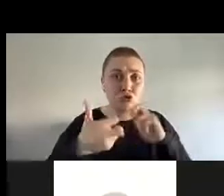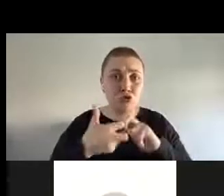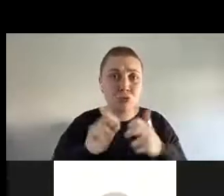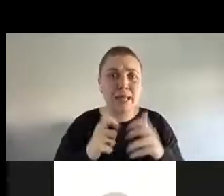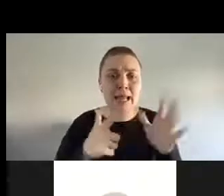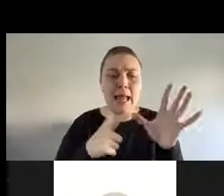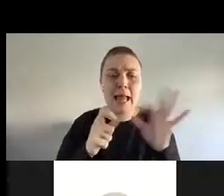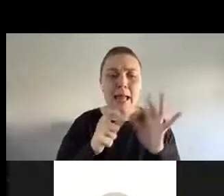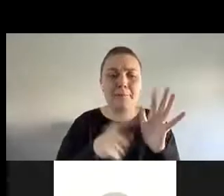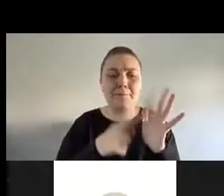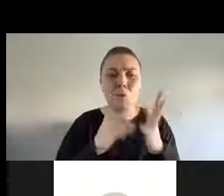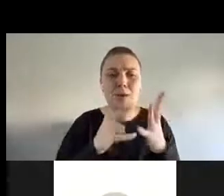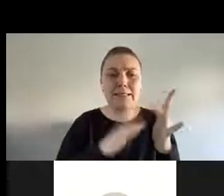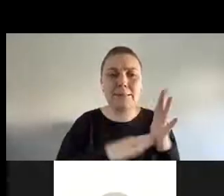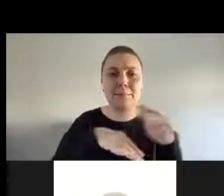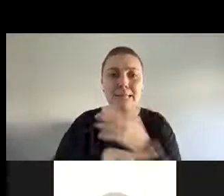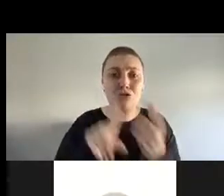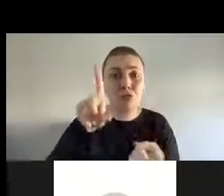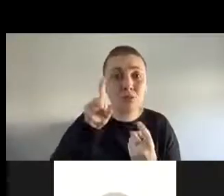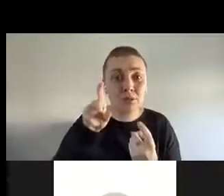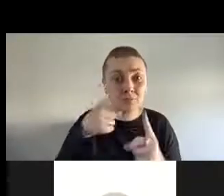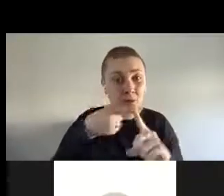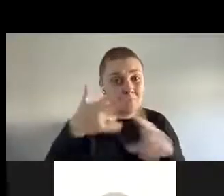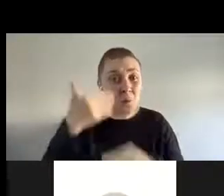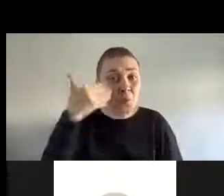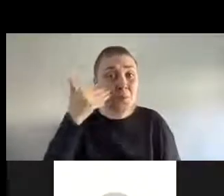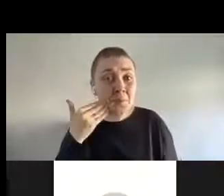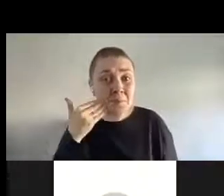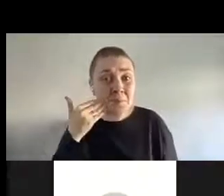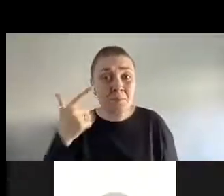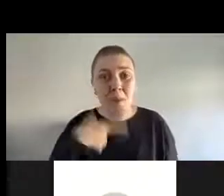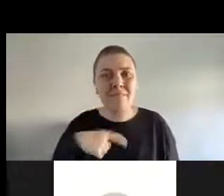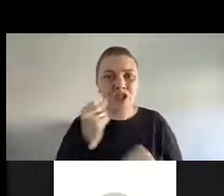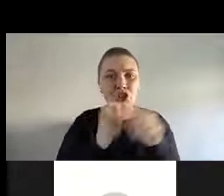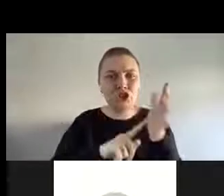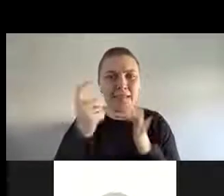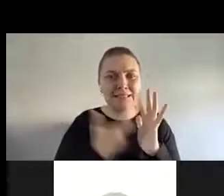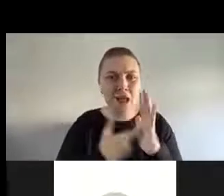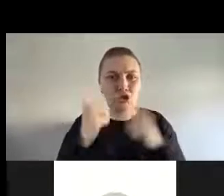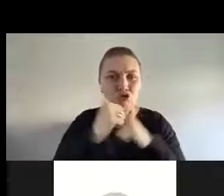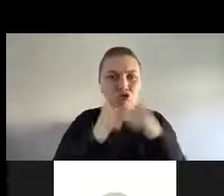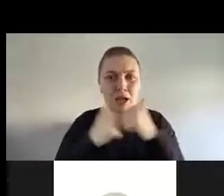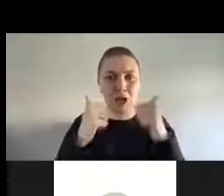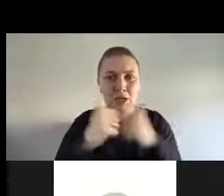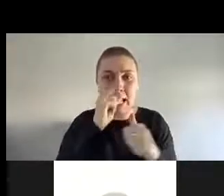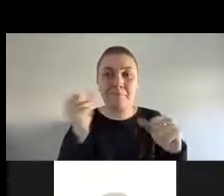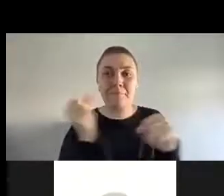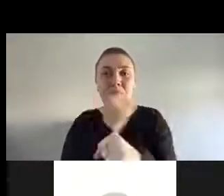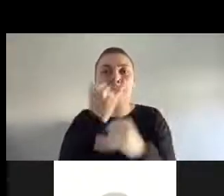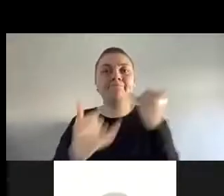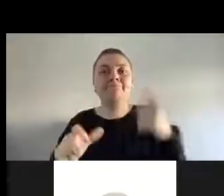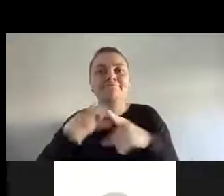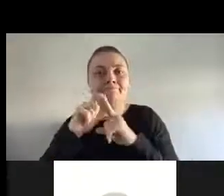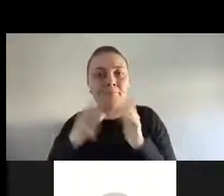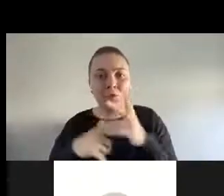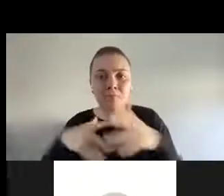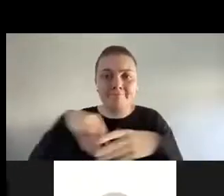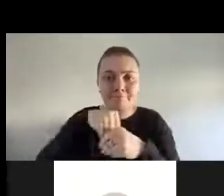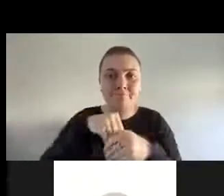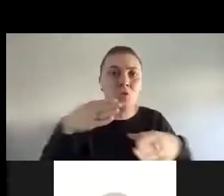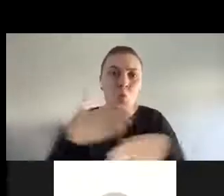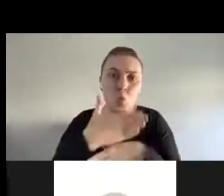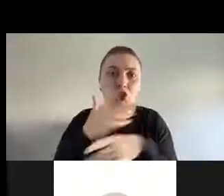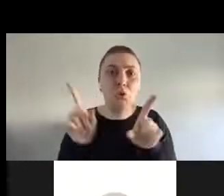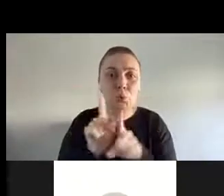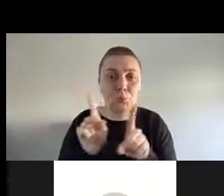in recruitment, and particularly for women, because they're also facing those gendered structures that can make it very difficult to enter the workforce as well.